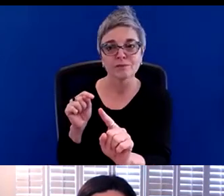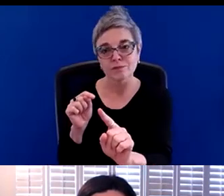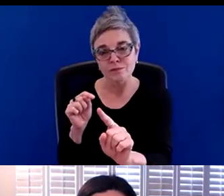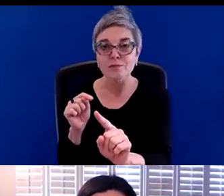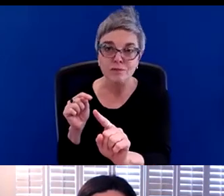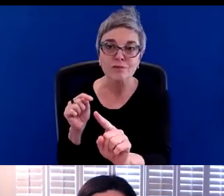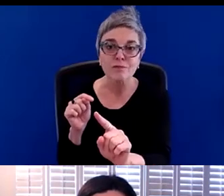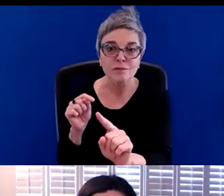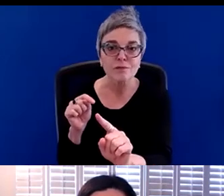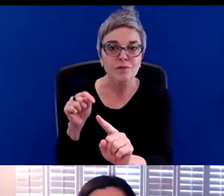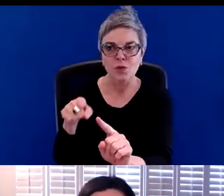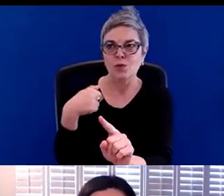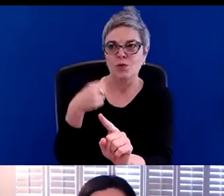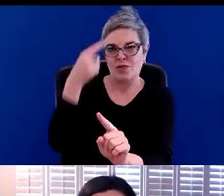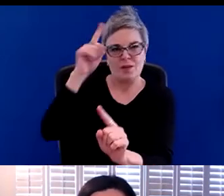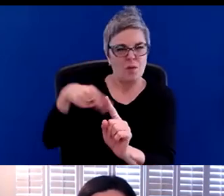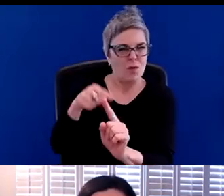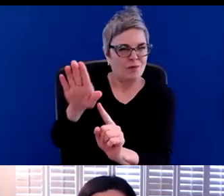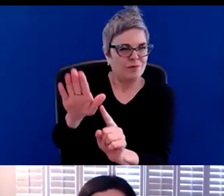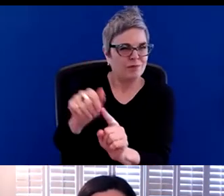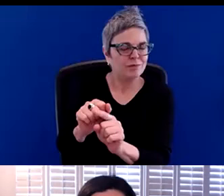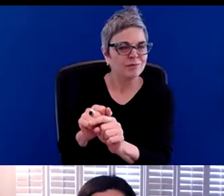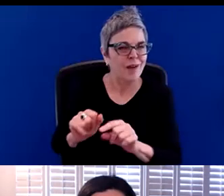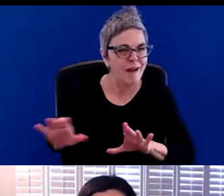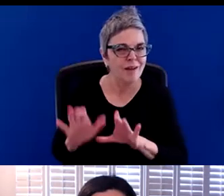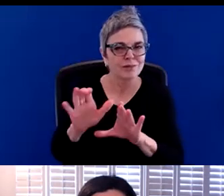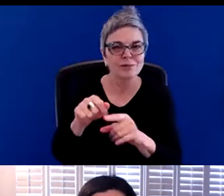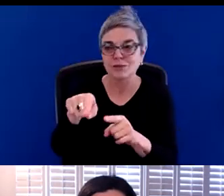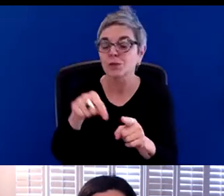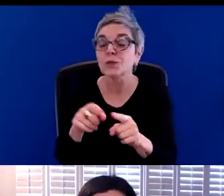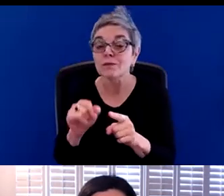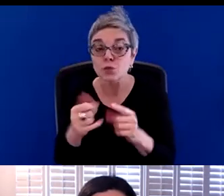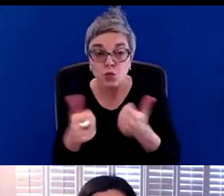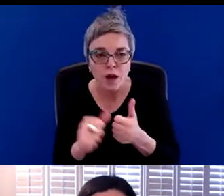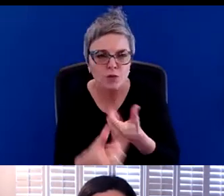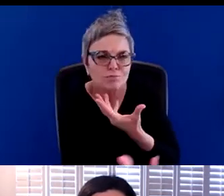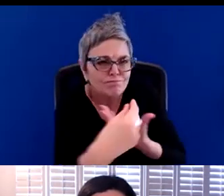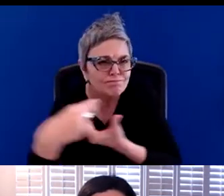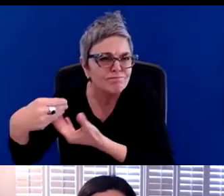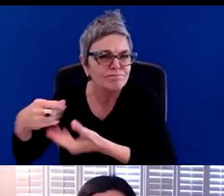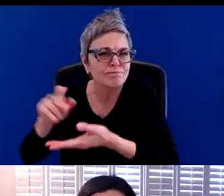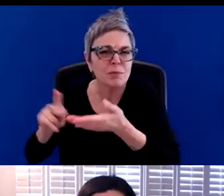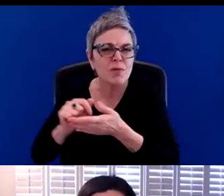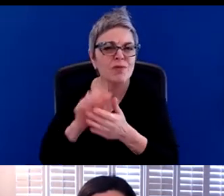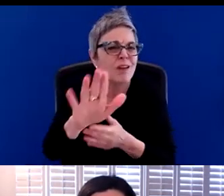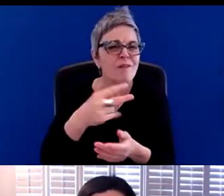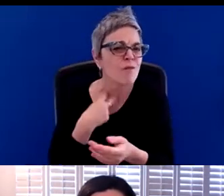about activism, right? Like trying to get people whose voices are typically not heard, how do we bring that work to the forefront as